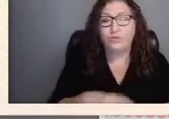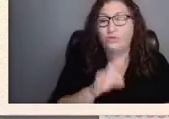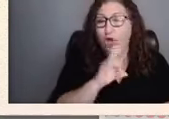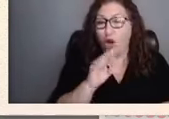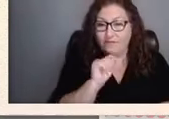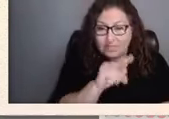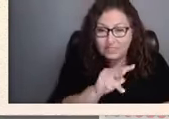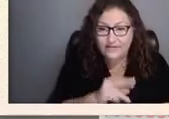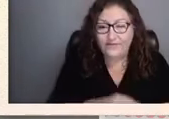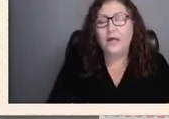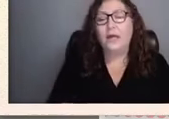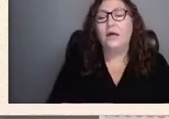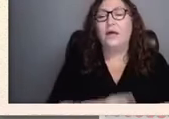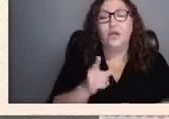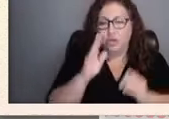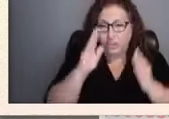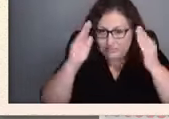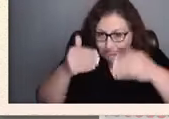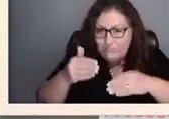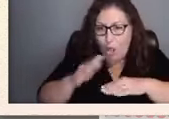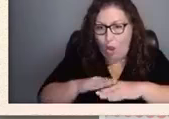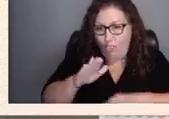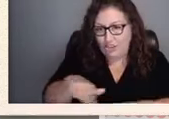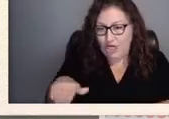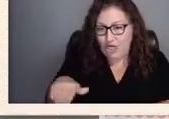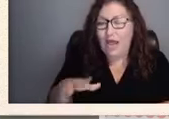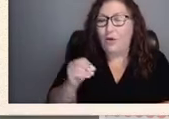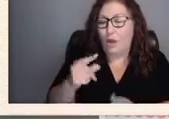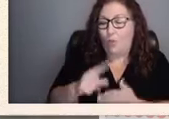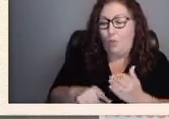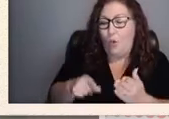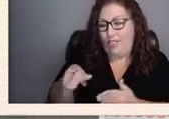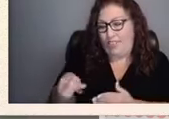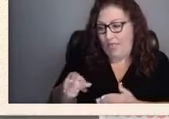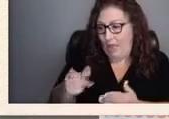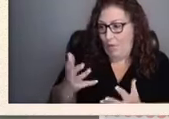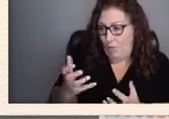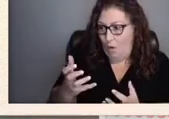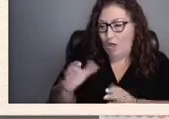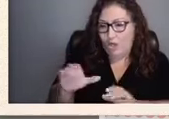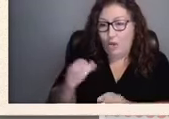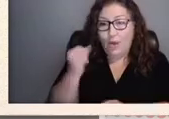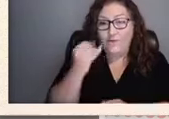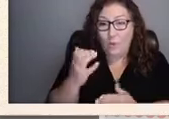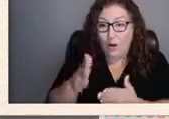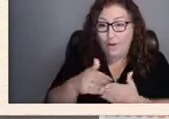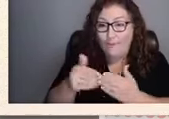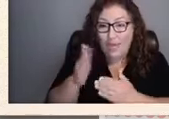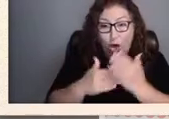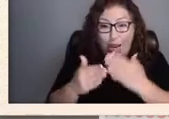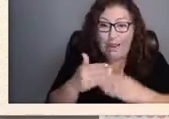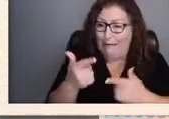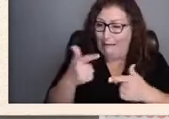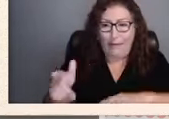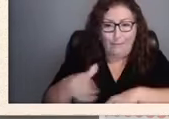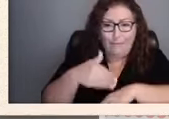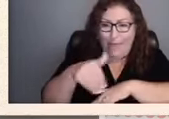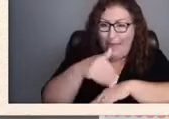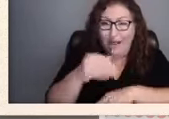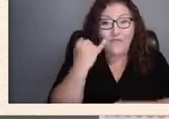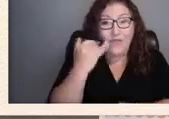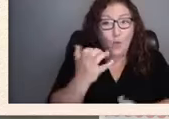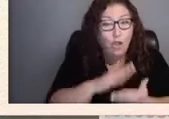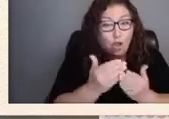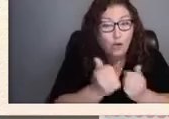just concentrating on them and what they are enjoying. If they want to paint your hand, let them paint your hand. If they want to cook with you, let them cook with you. If they want to make a